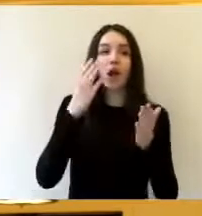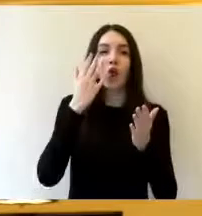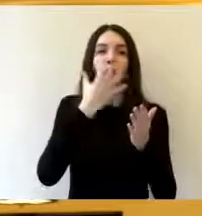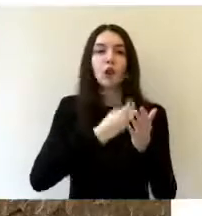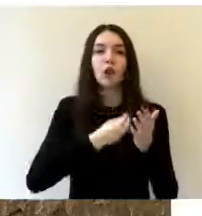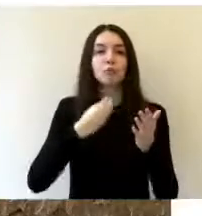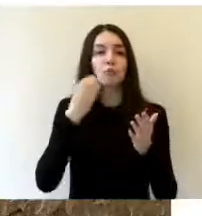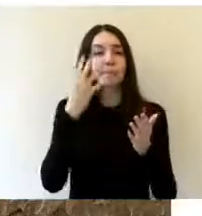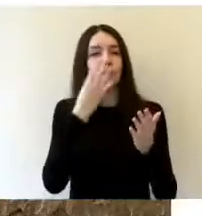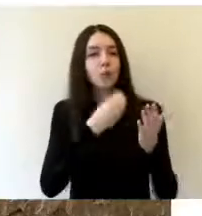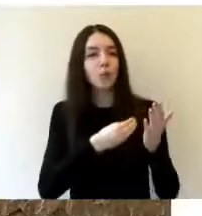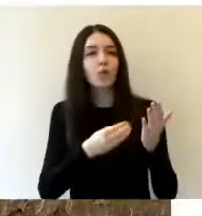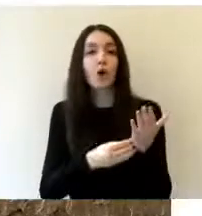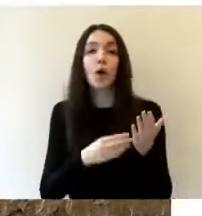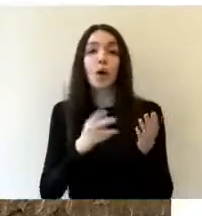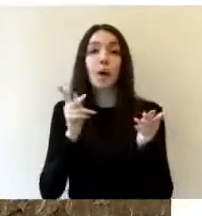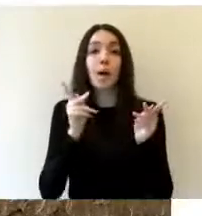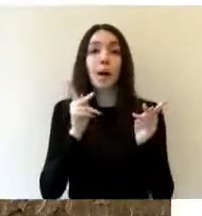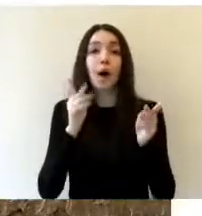made it so with their hands.